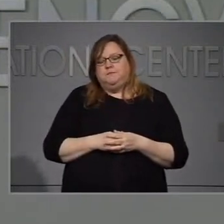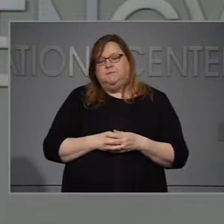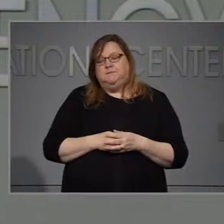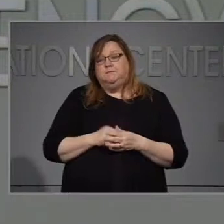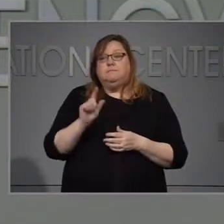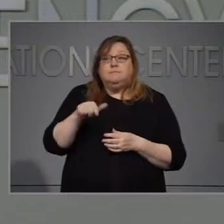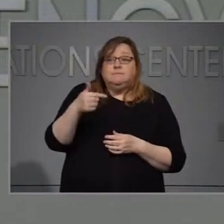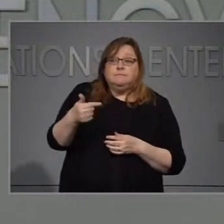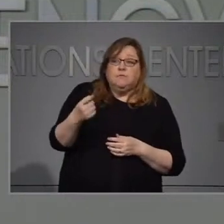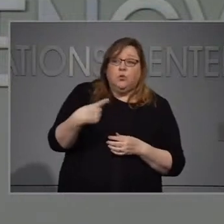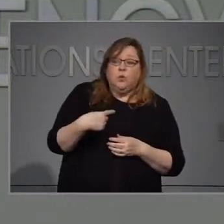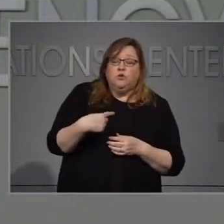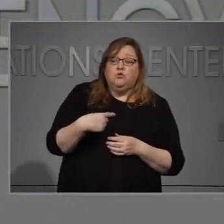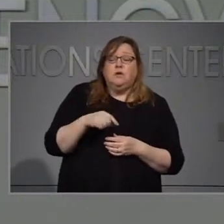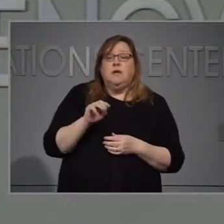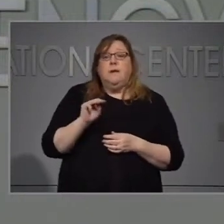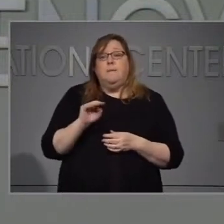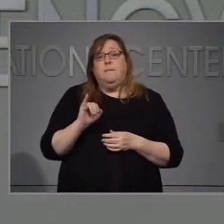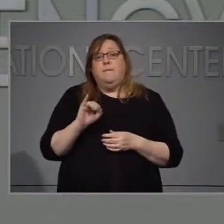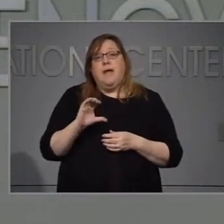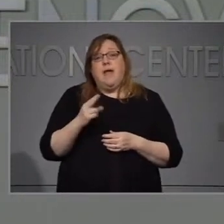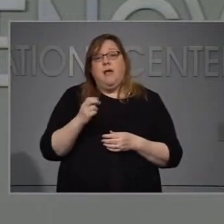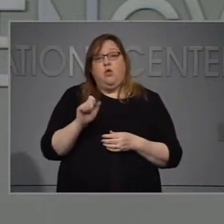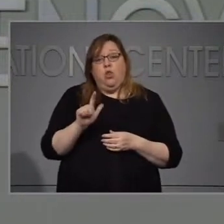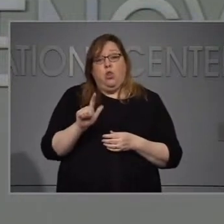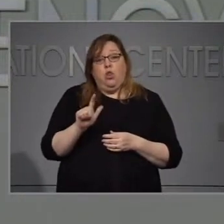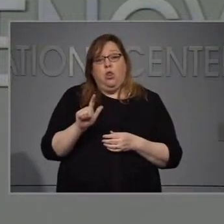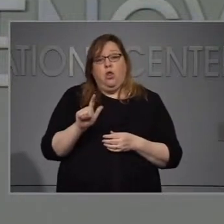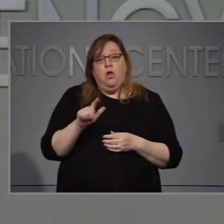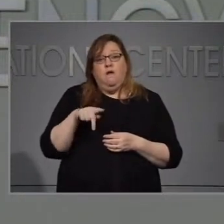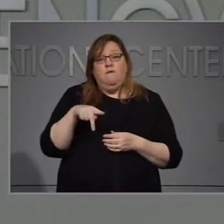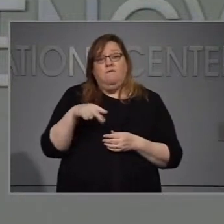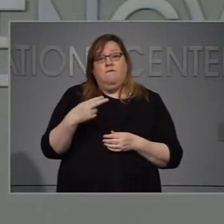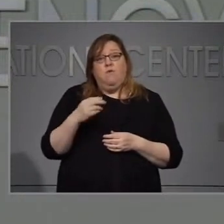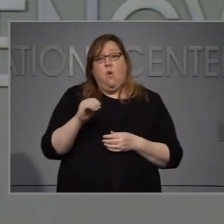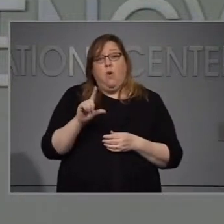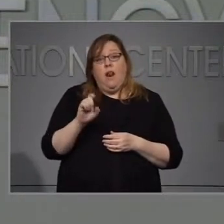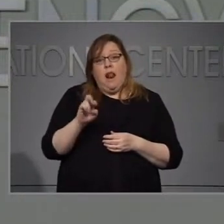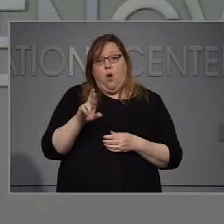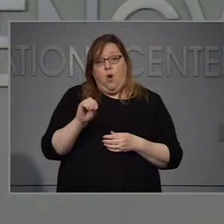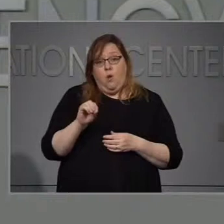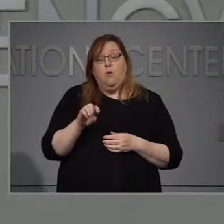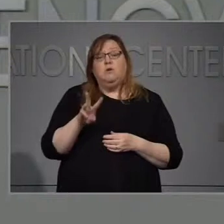Our next question is from Michael Falera with WFAE News.